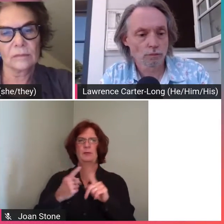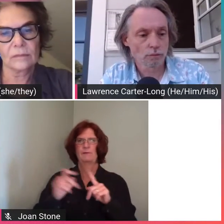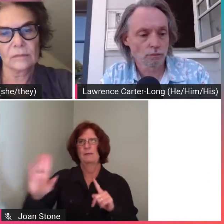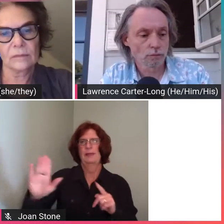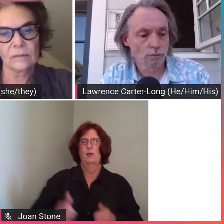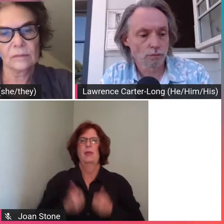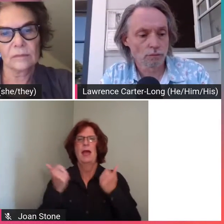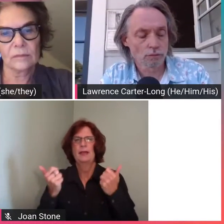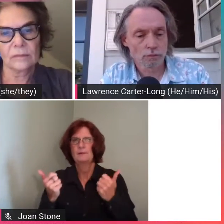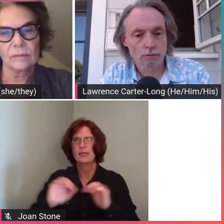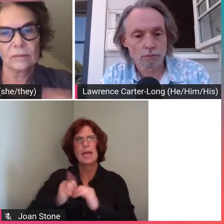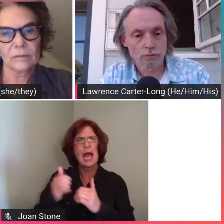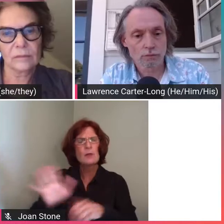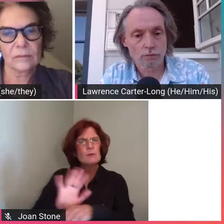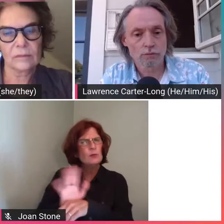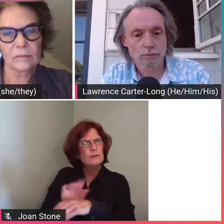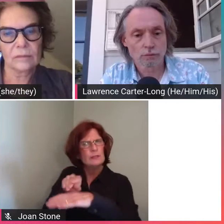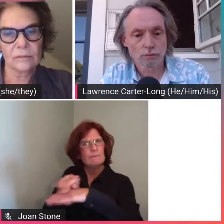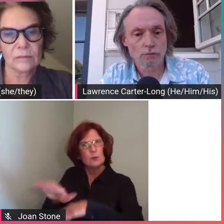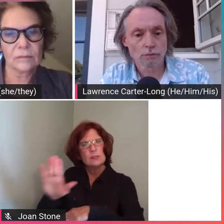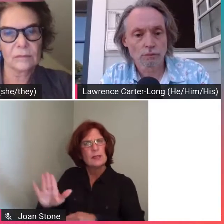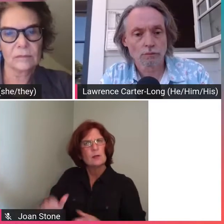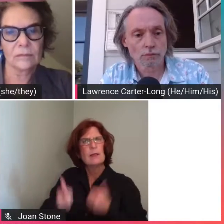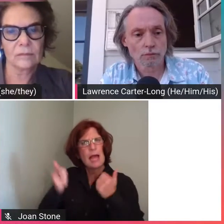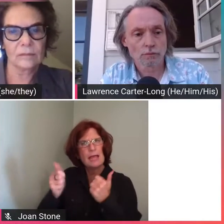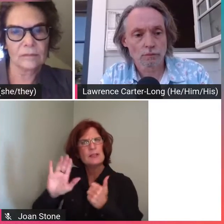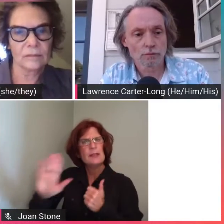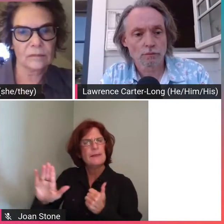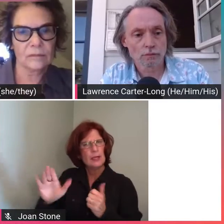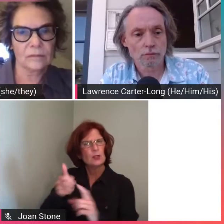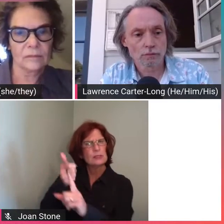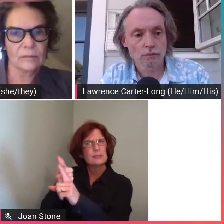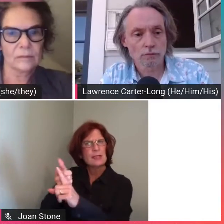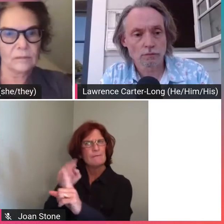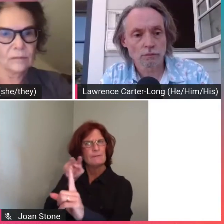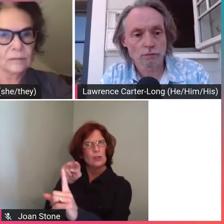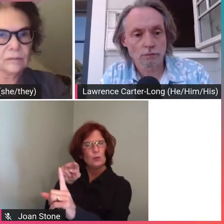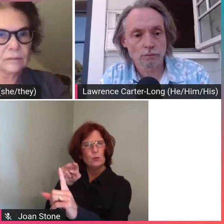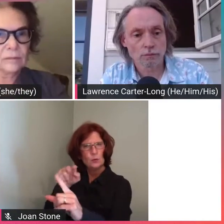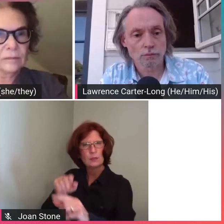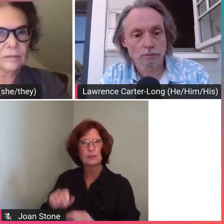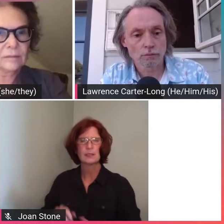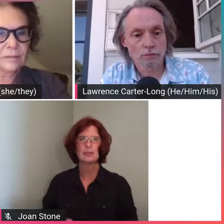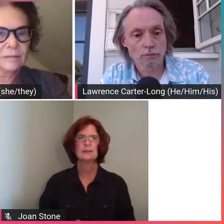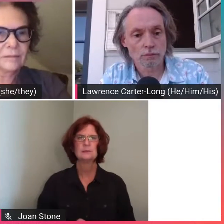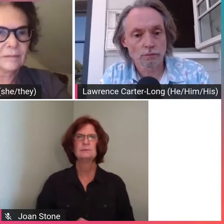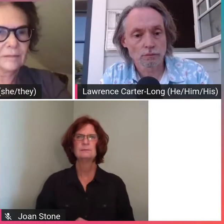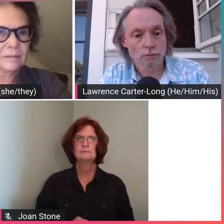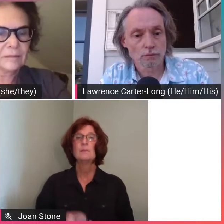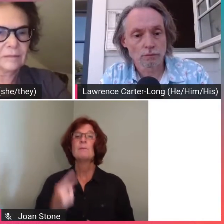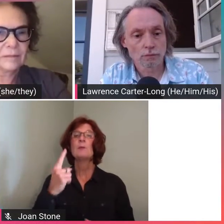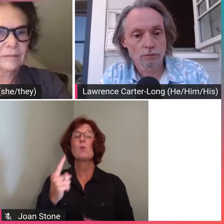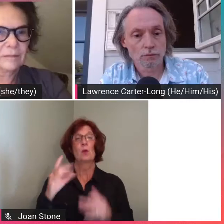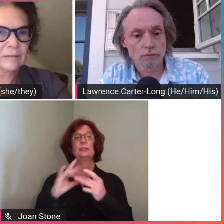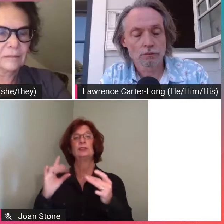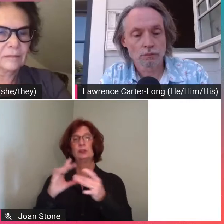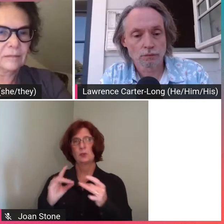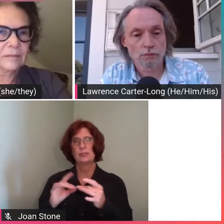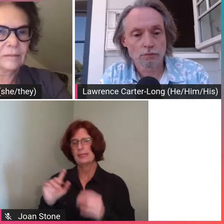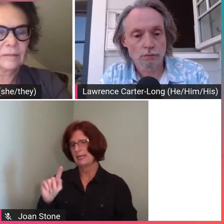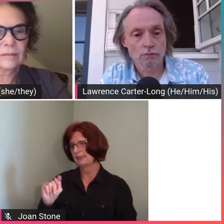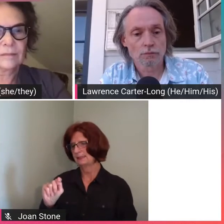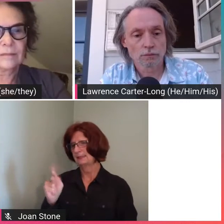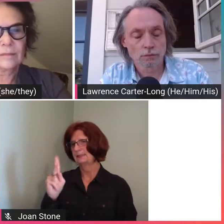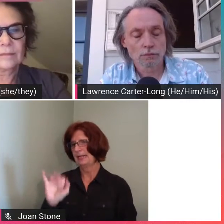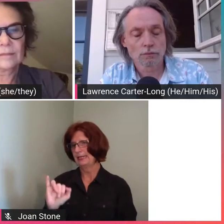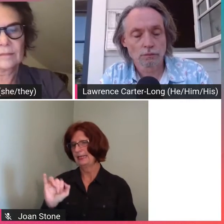films affected the way they saw themselves. I think that story that Teki Lomnicki tells